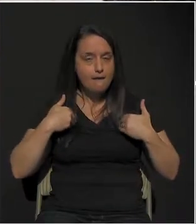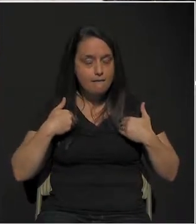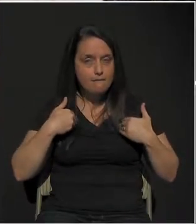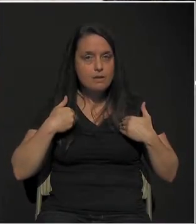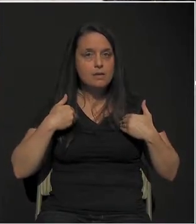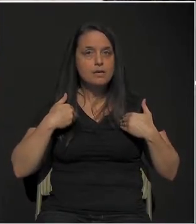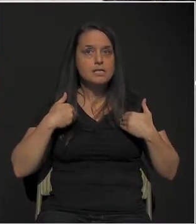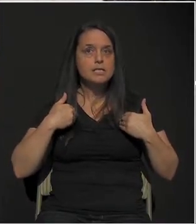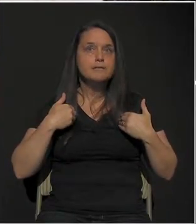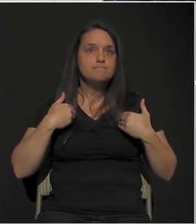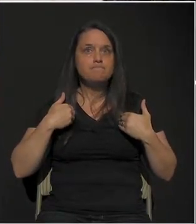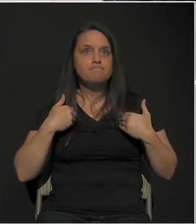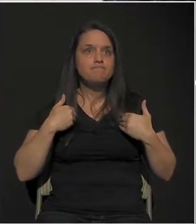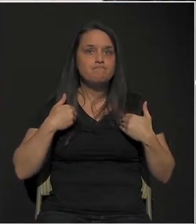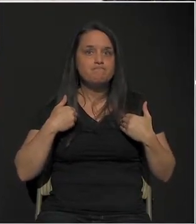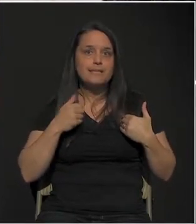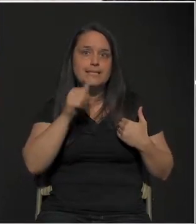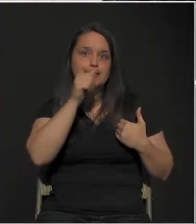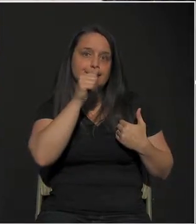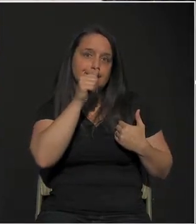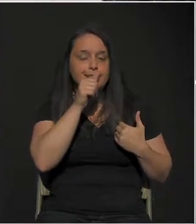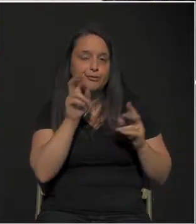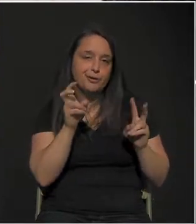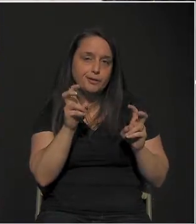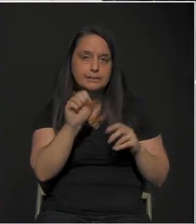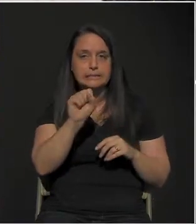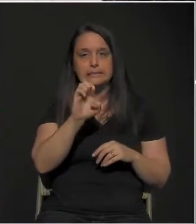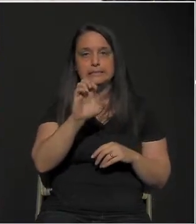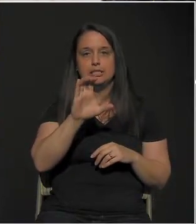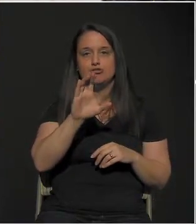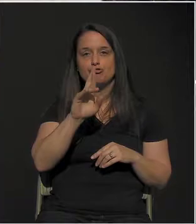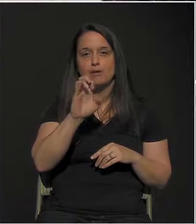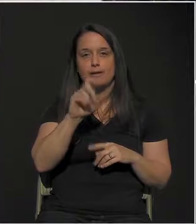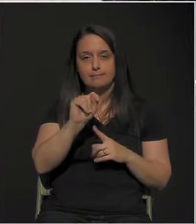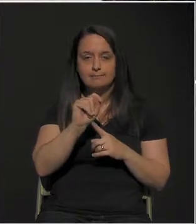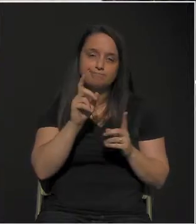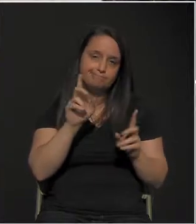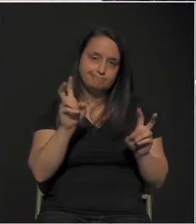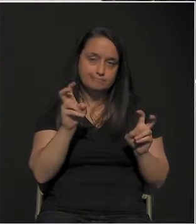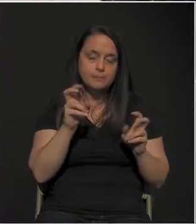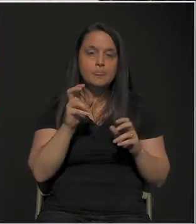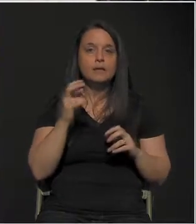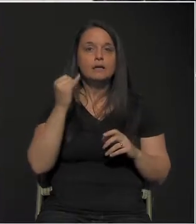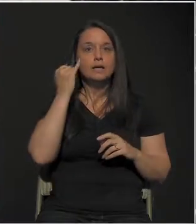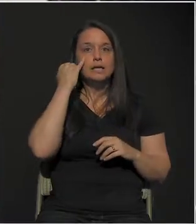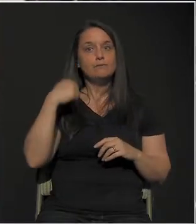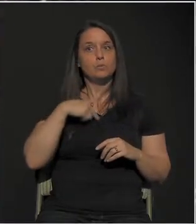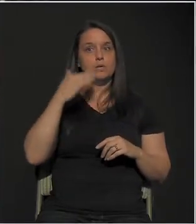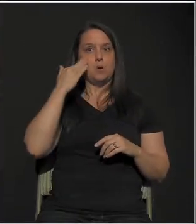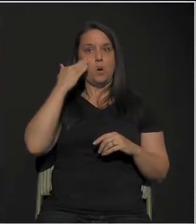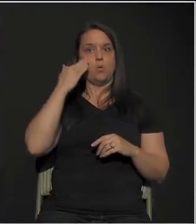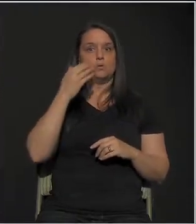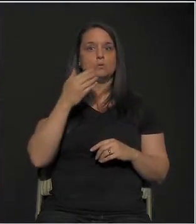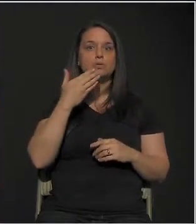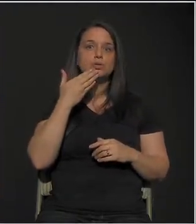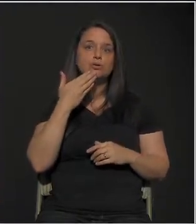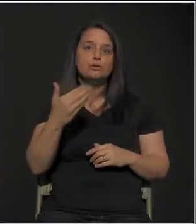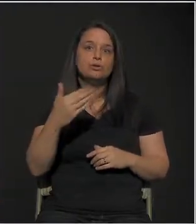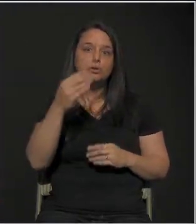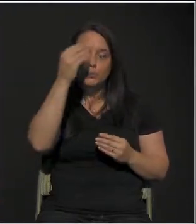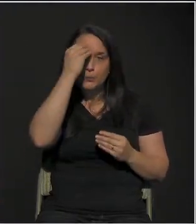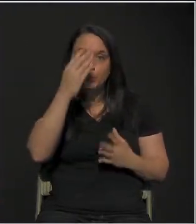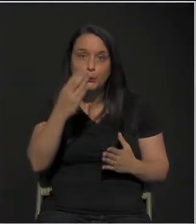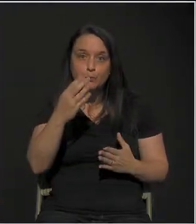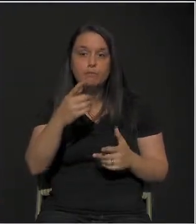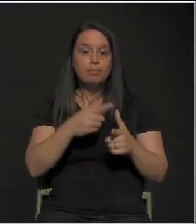have the secret, if you will, if we know the good news, then